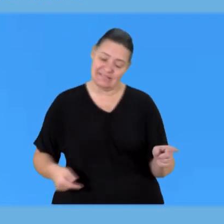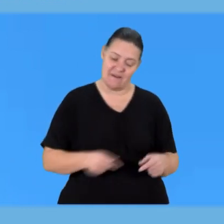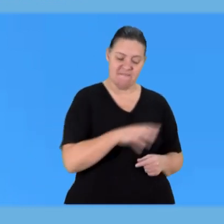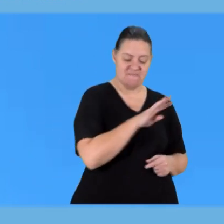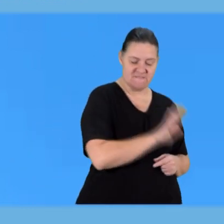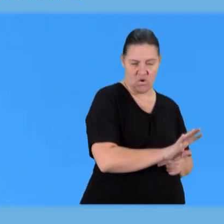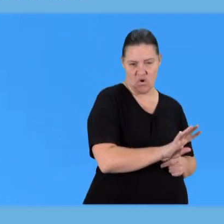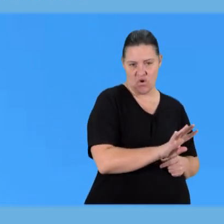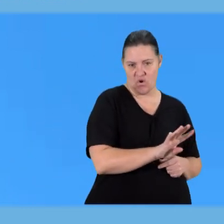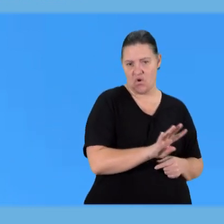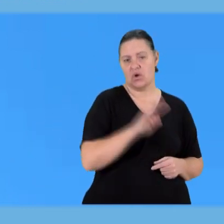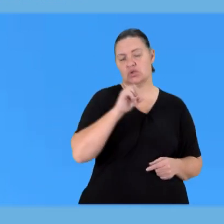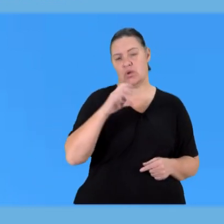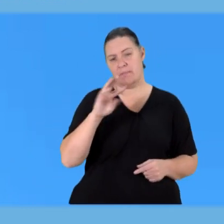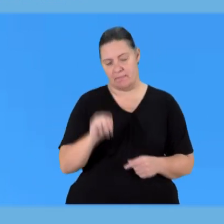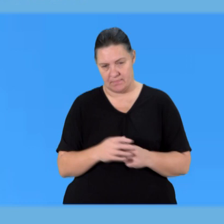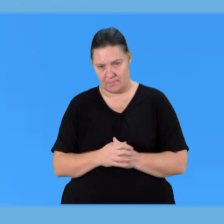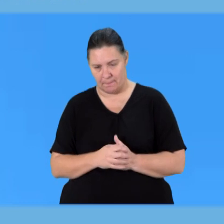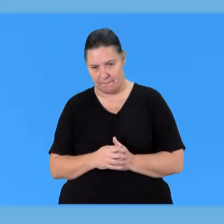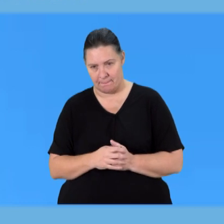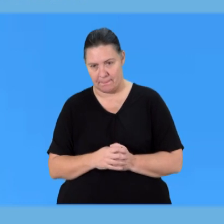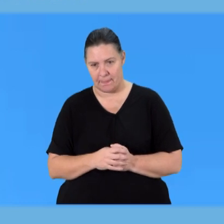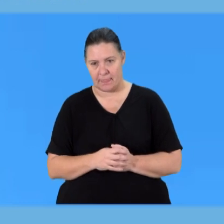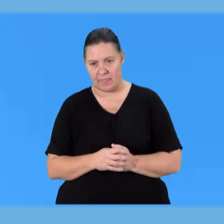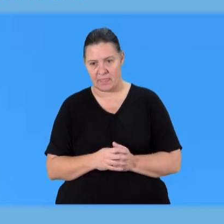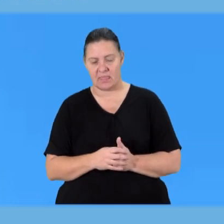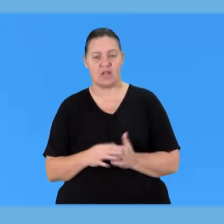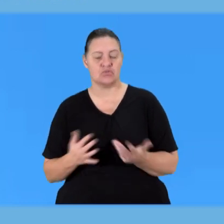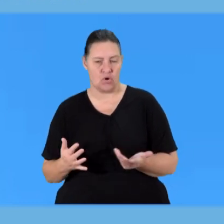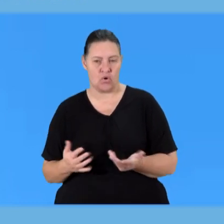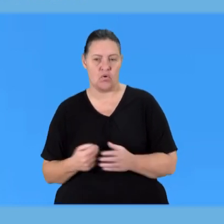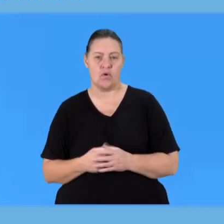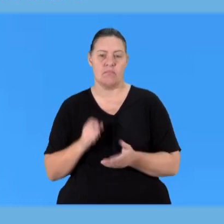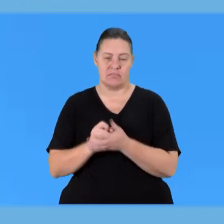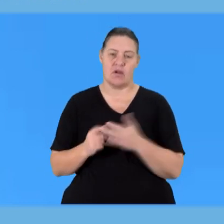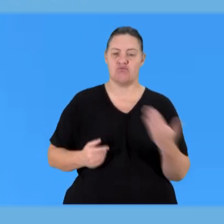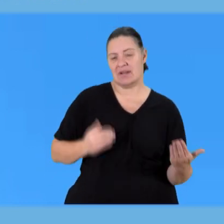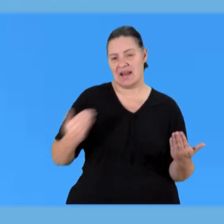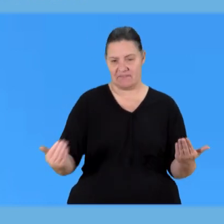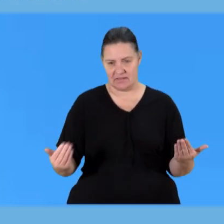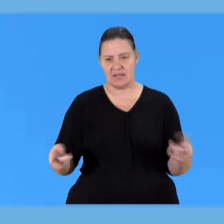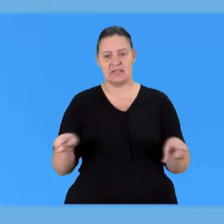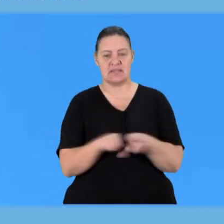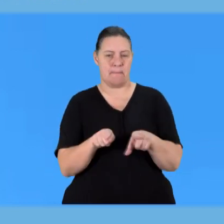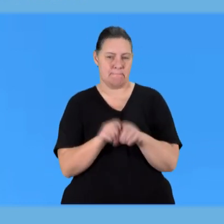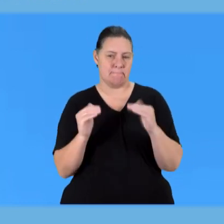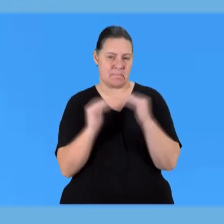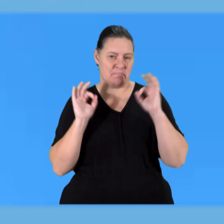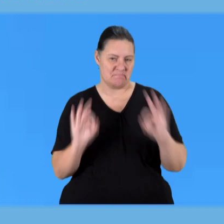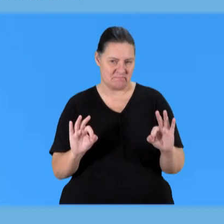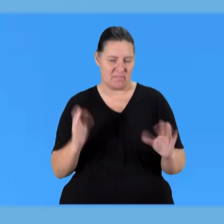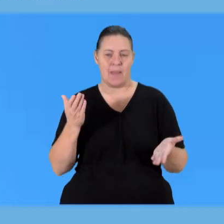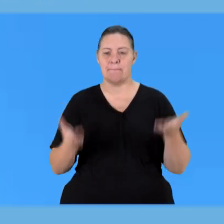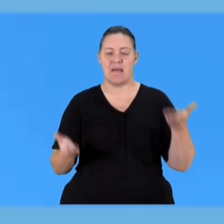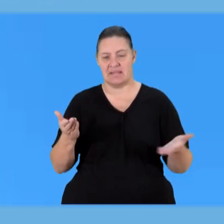there. Because you now know that you have 4 sodium on the left-hand side, 2 times 2, there's 4 sodium on the right-hand side. Oxygen is 2, and